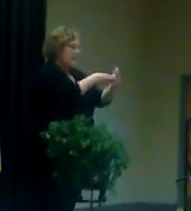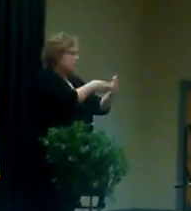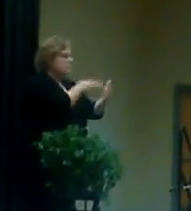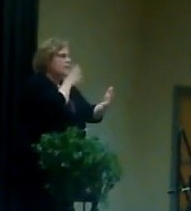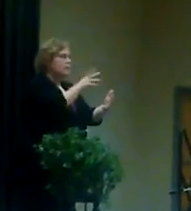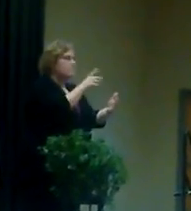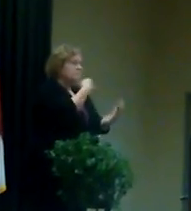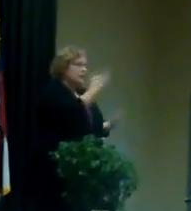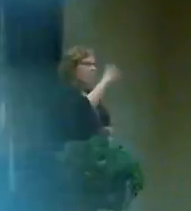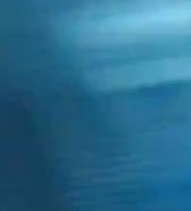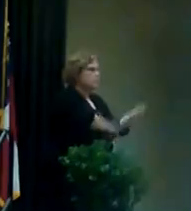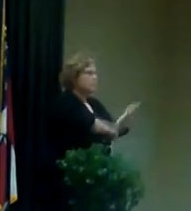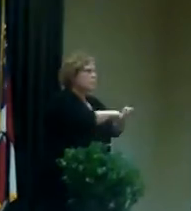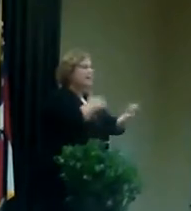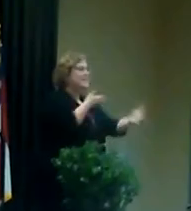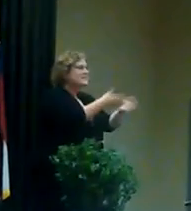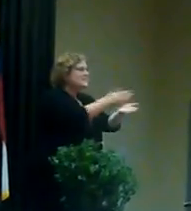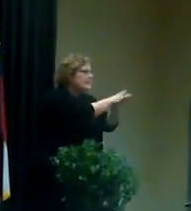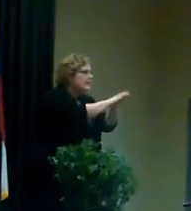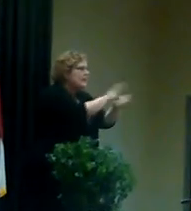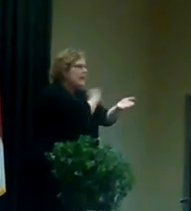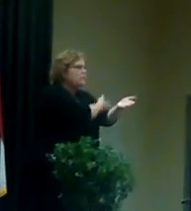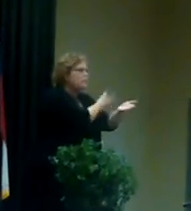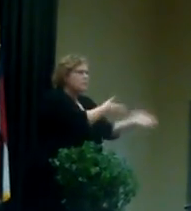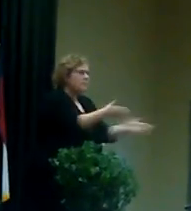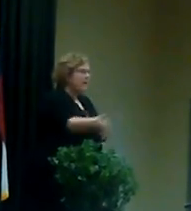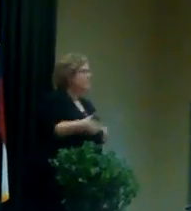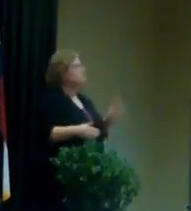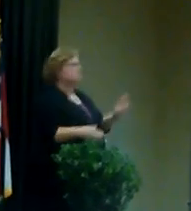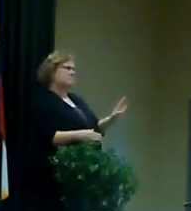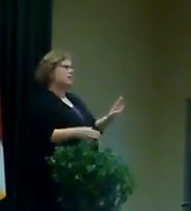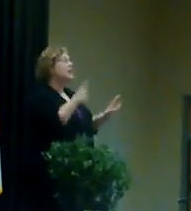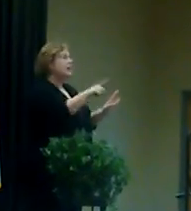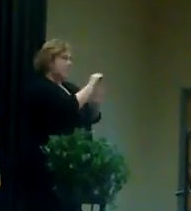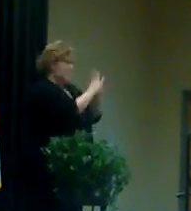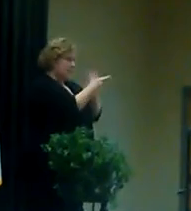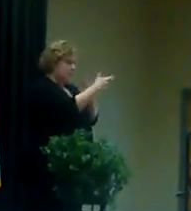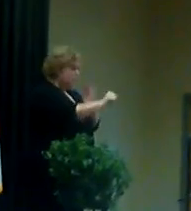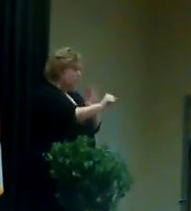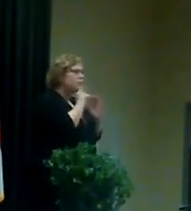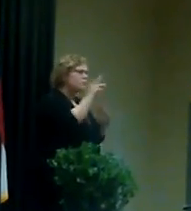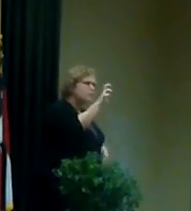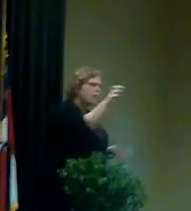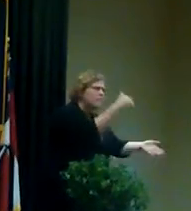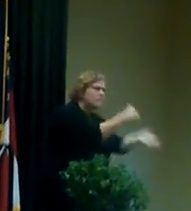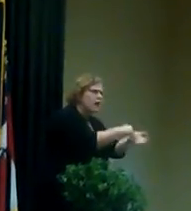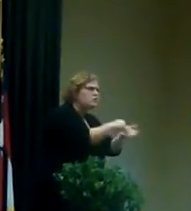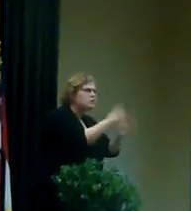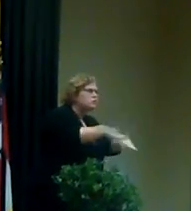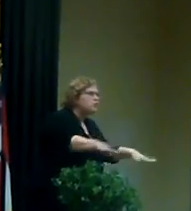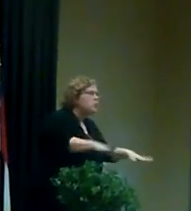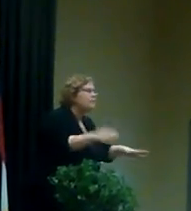support against the Clean Energy Plan, which, by the way, in the state of Georgia, there are 300,000 children that suffer from